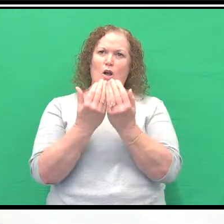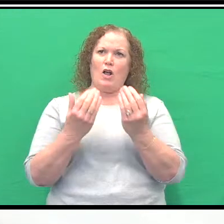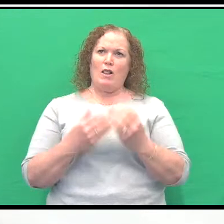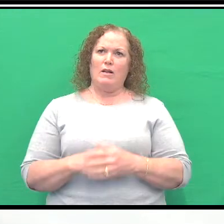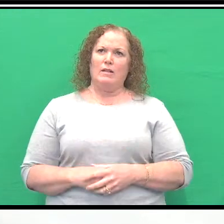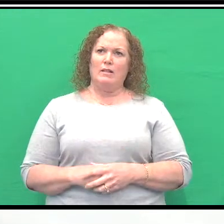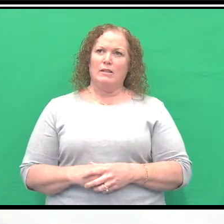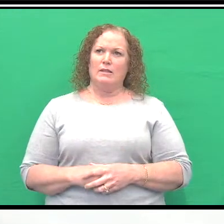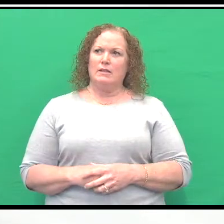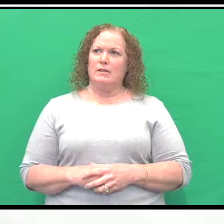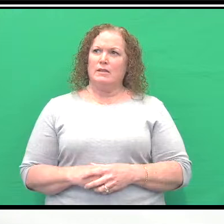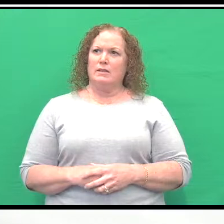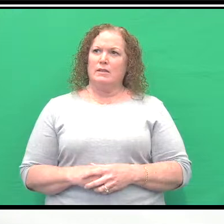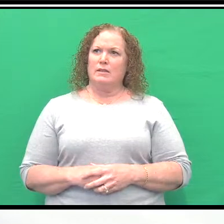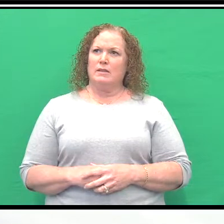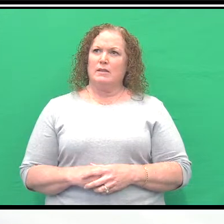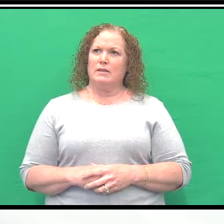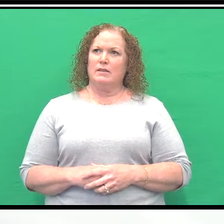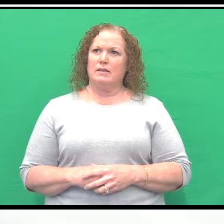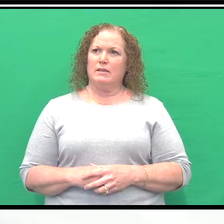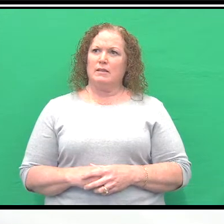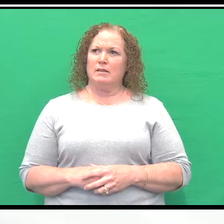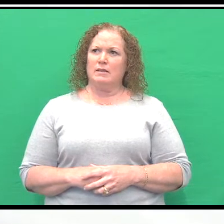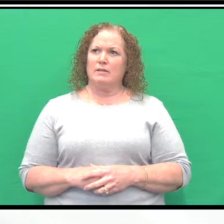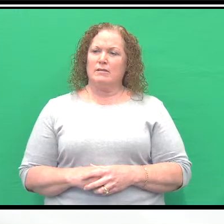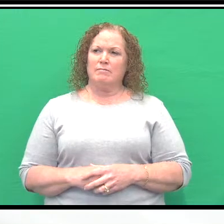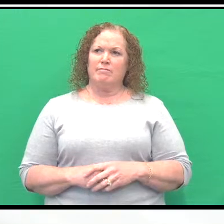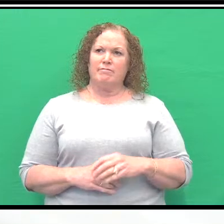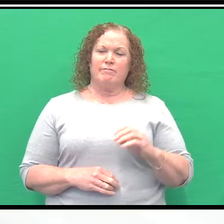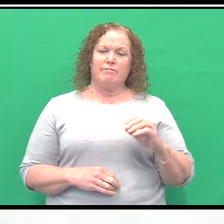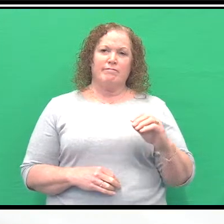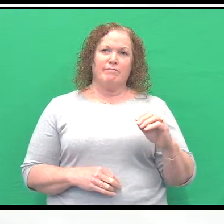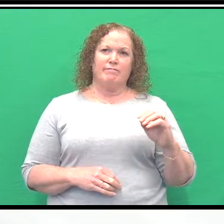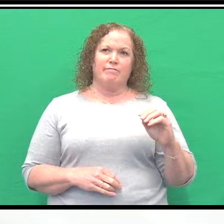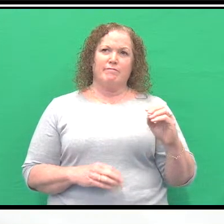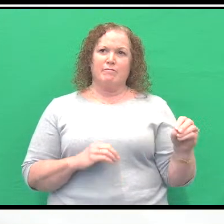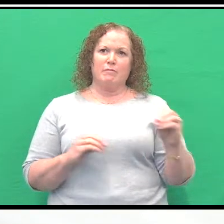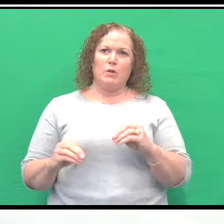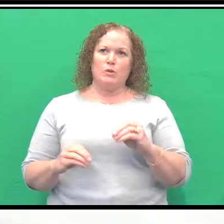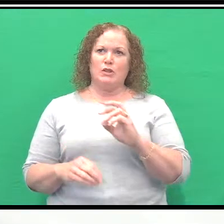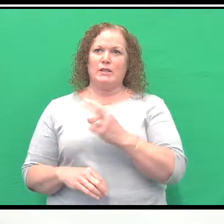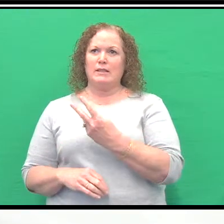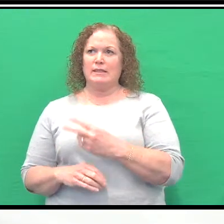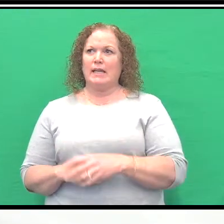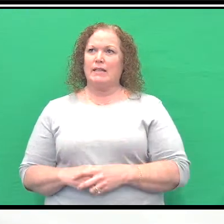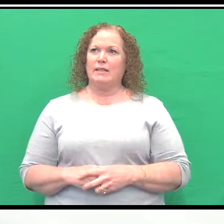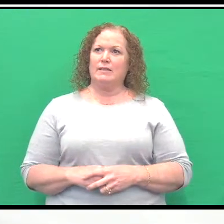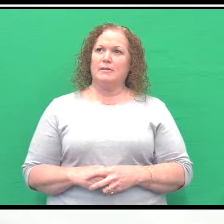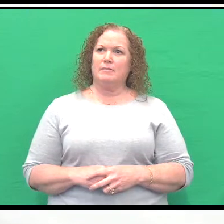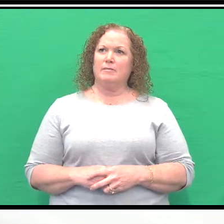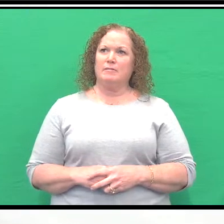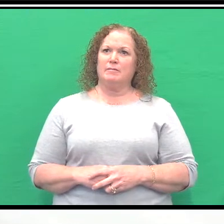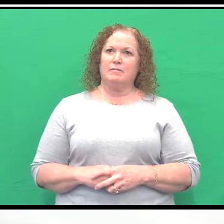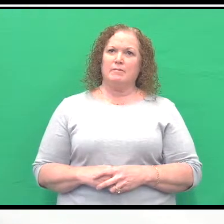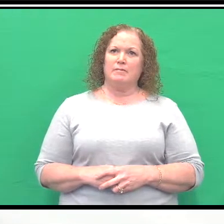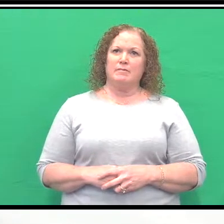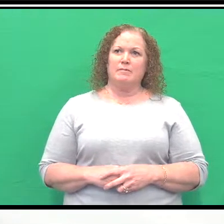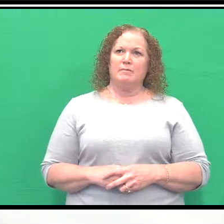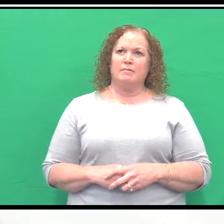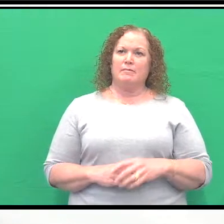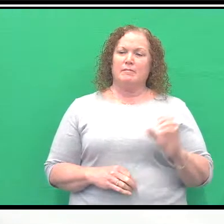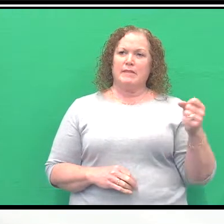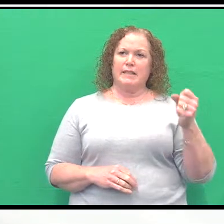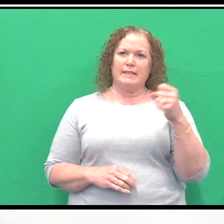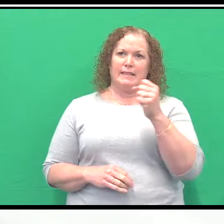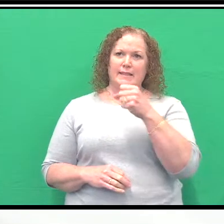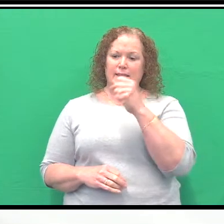motion, please? Moved. Second? Second. A motion, a second. Anybody have any questions? All in favor? Aye. Aye.